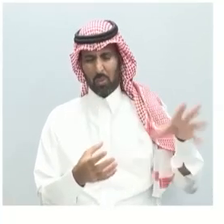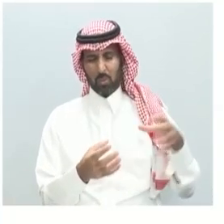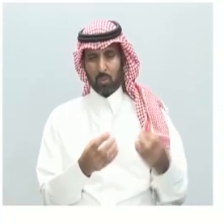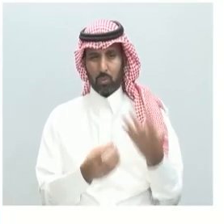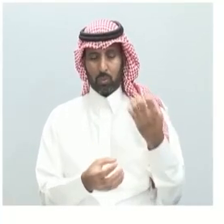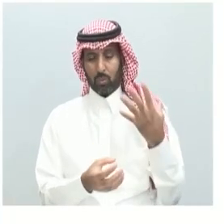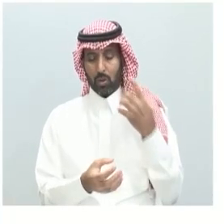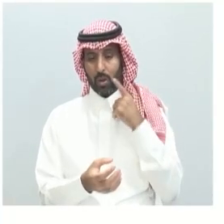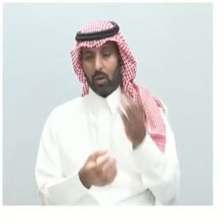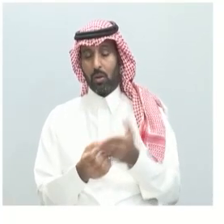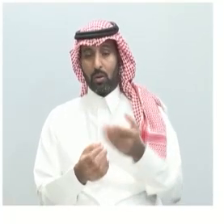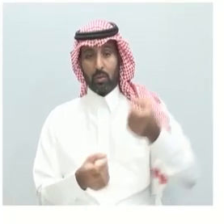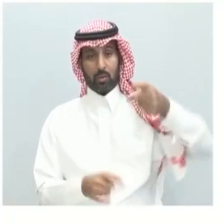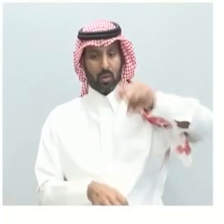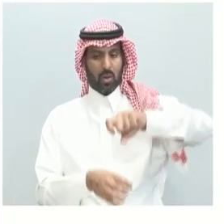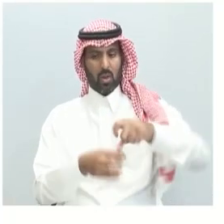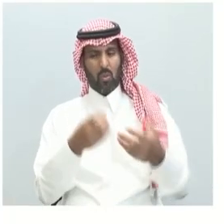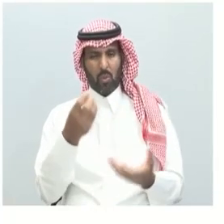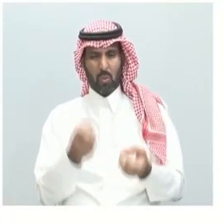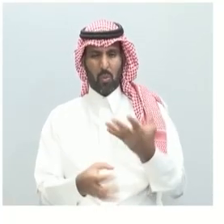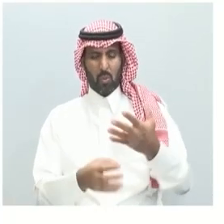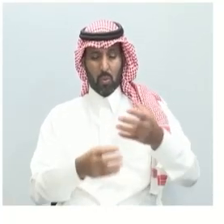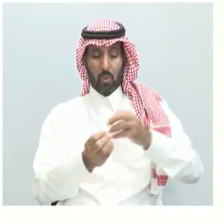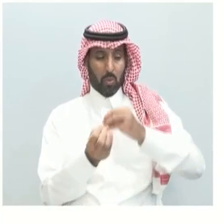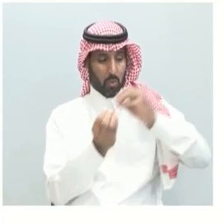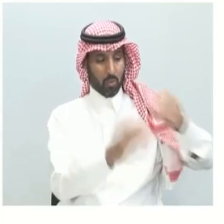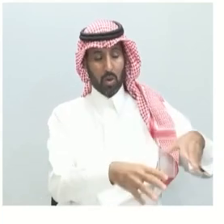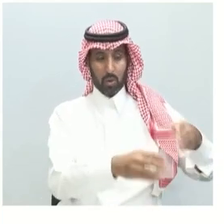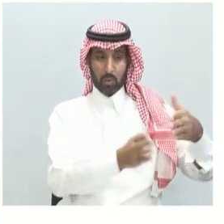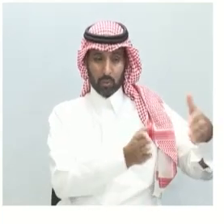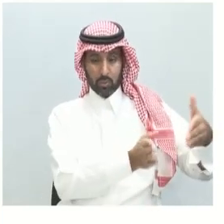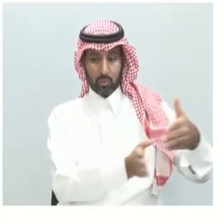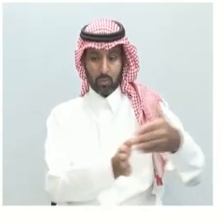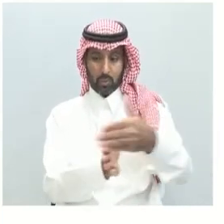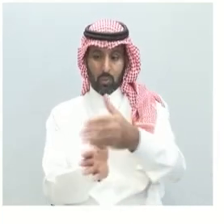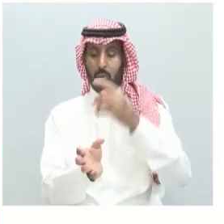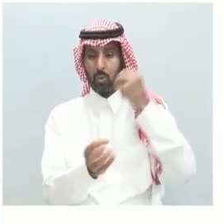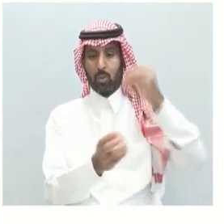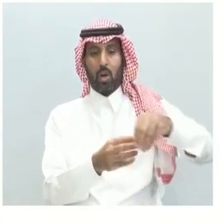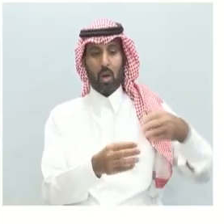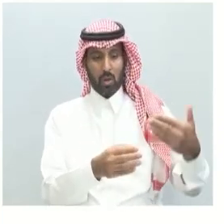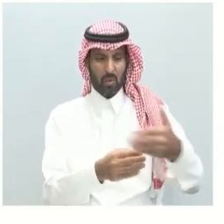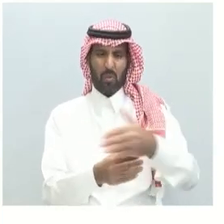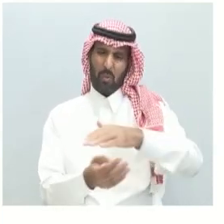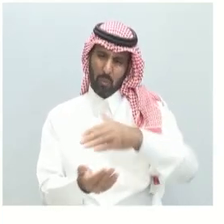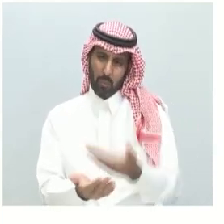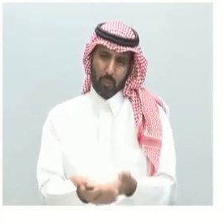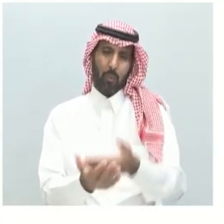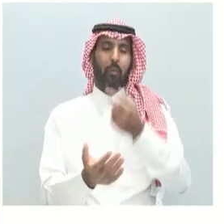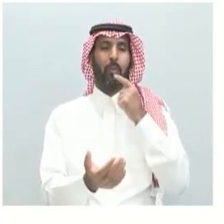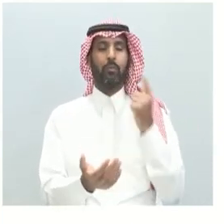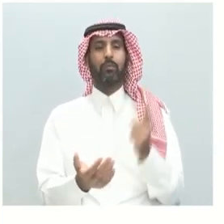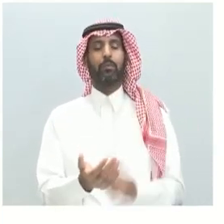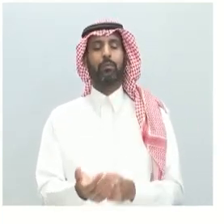we dump chemicals into river, of course, bad things will happen. I wrote, the fish will die. This is a fact